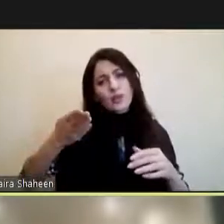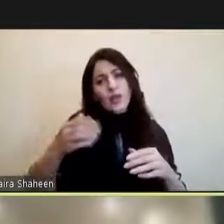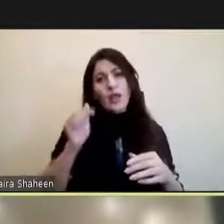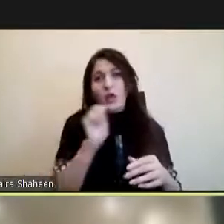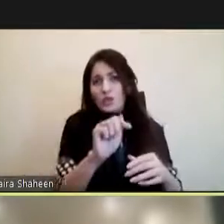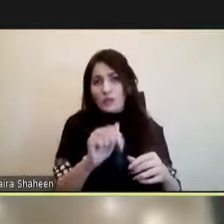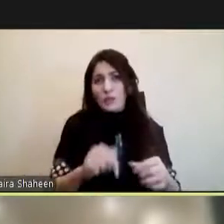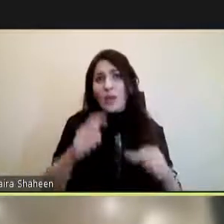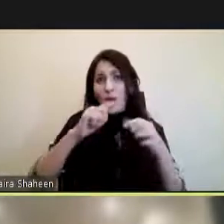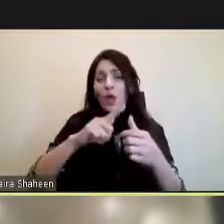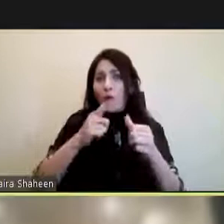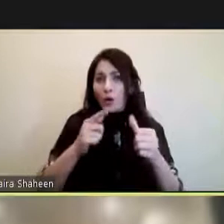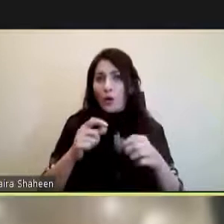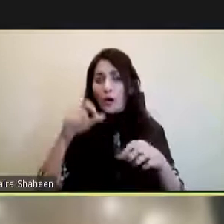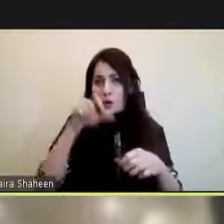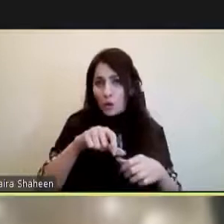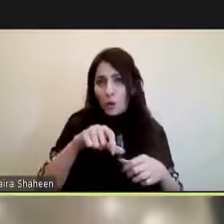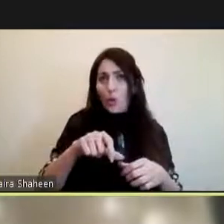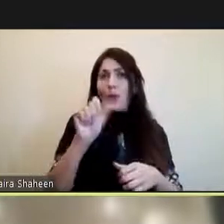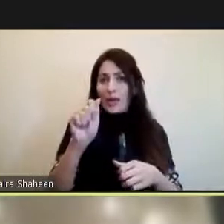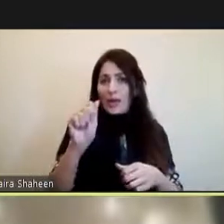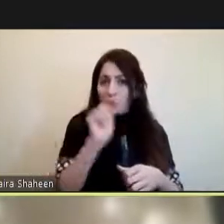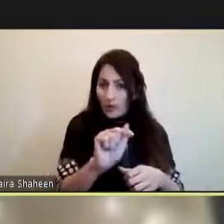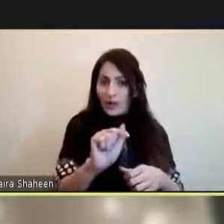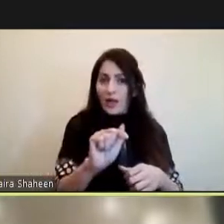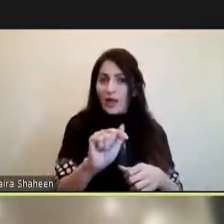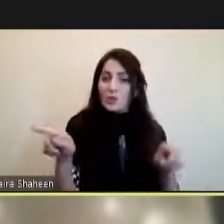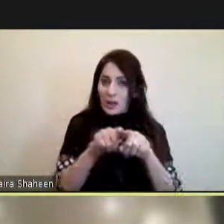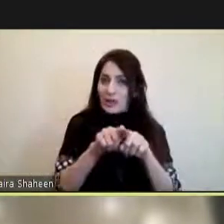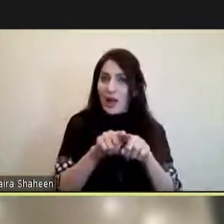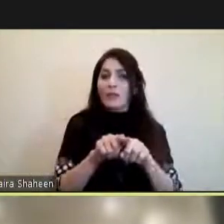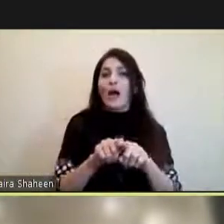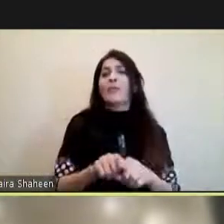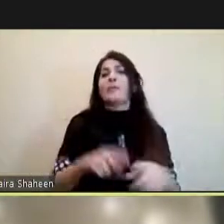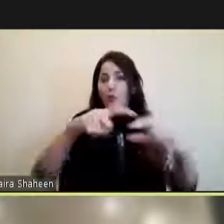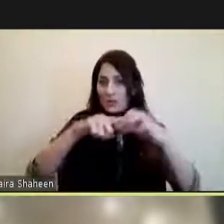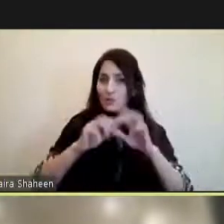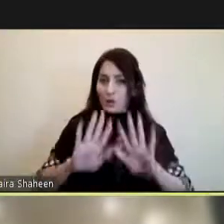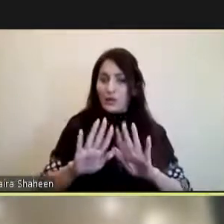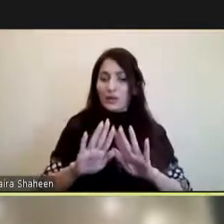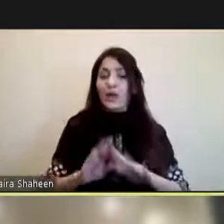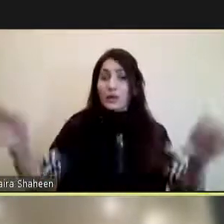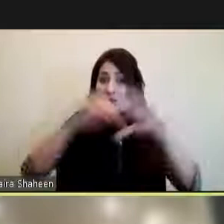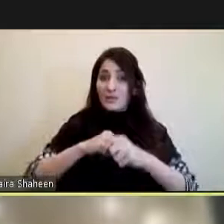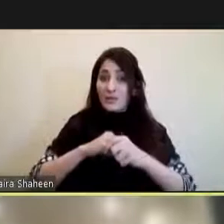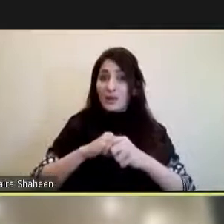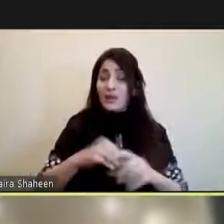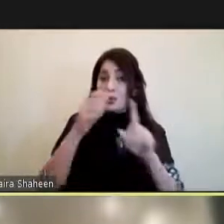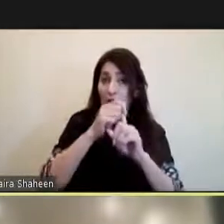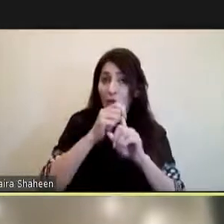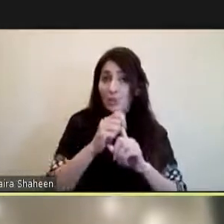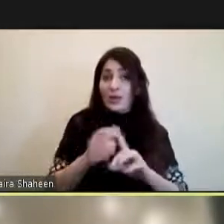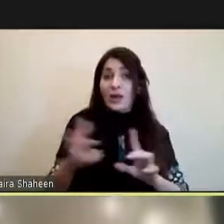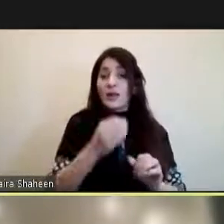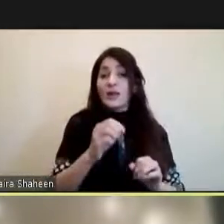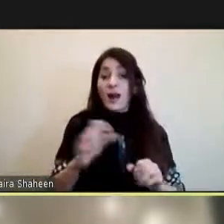will answer the questions during that segment. To improve accessibility, we've also closed captioning available, which